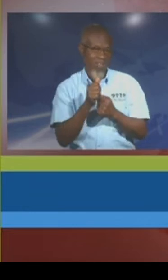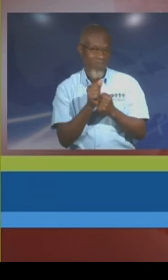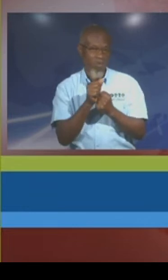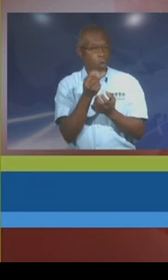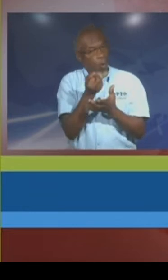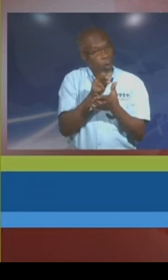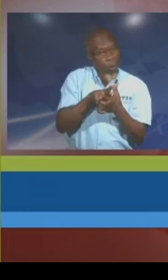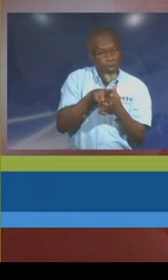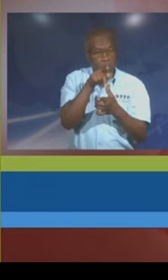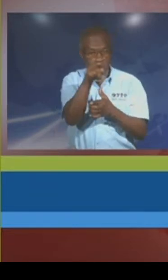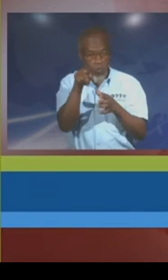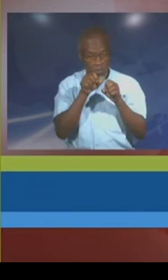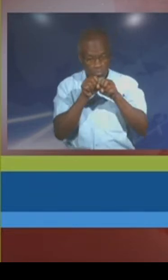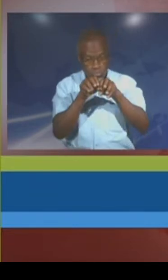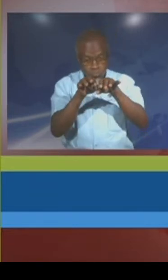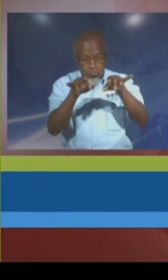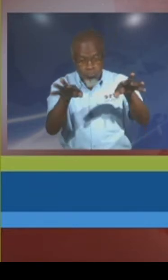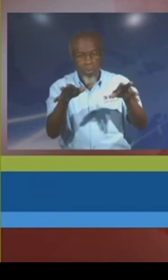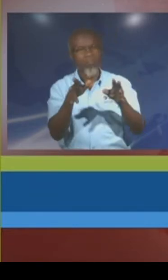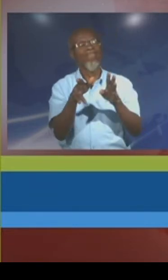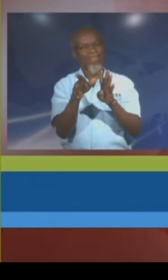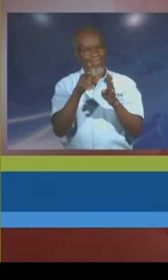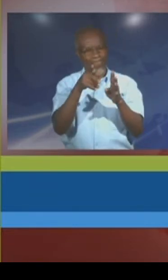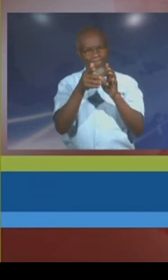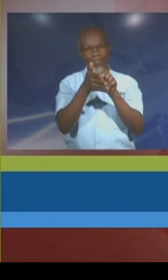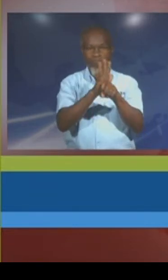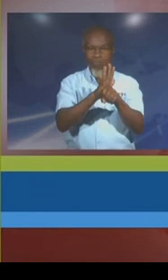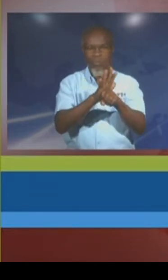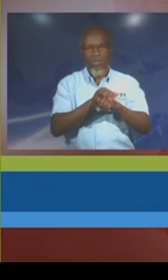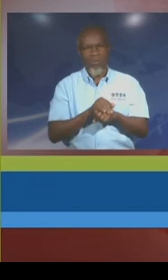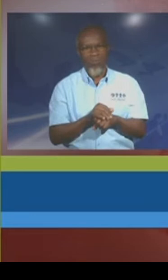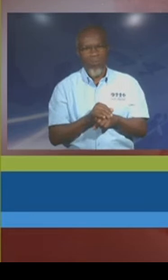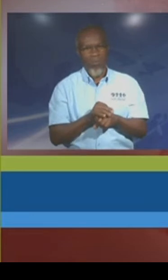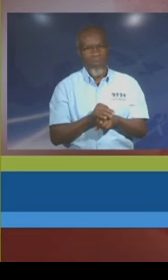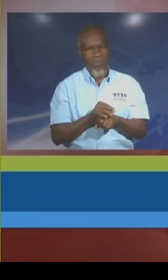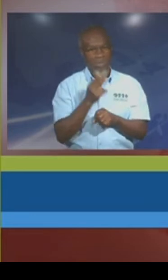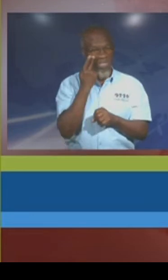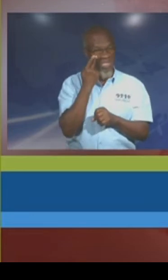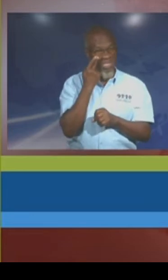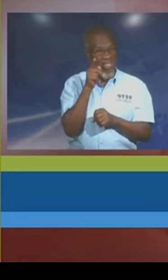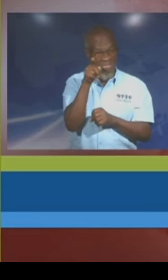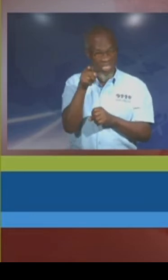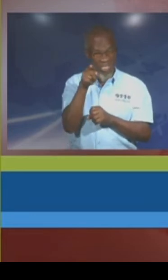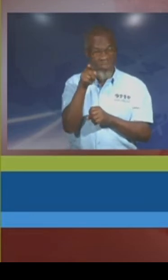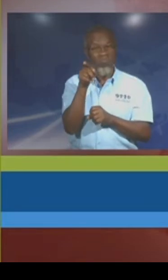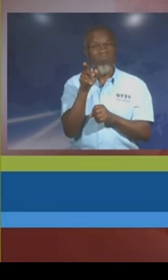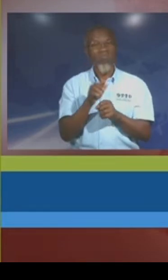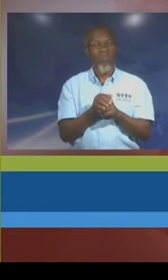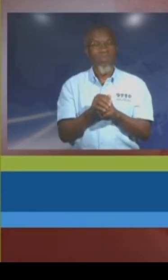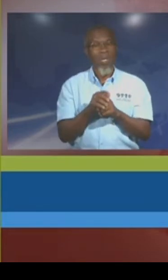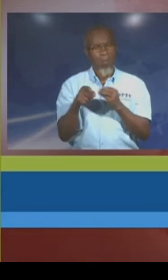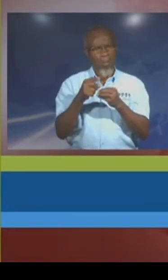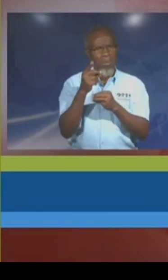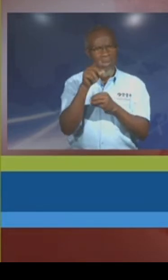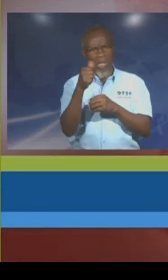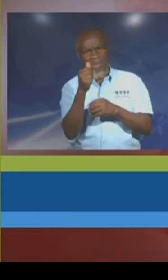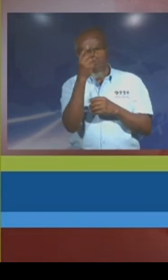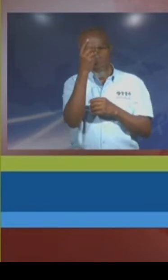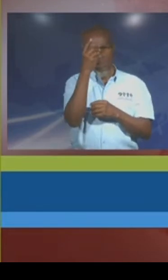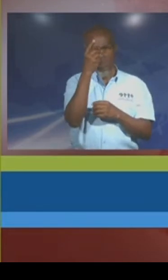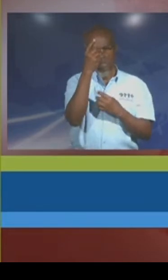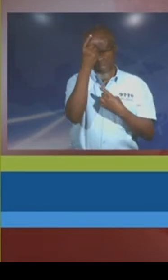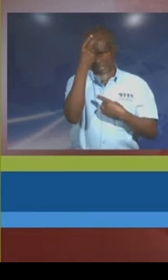COVID-19. If you look at the interplay on the right-hand side in terms of disease, you could see that the